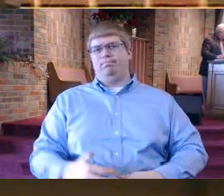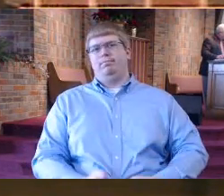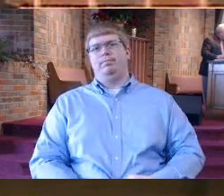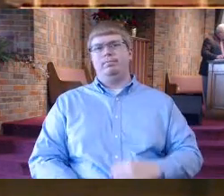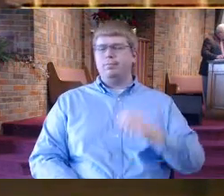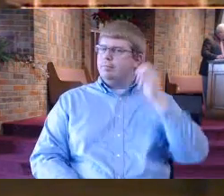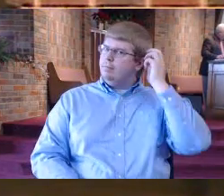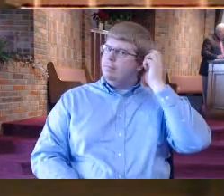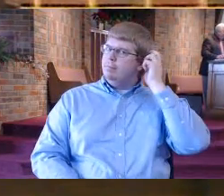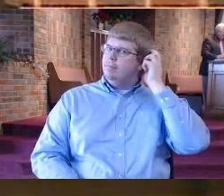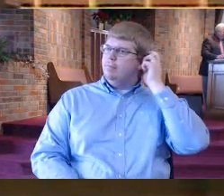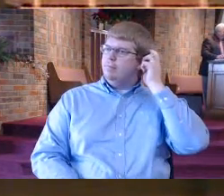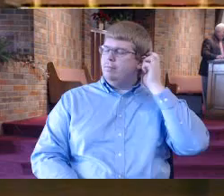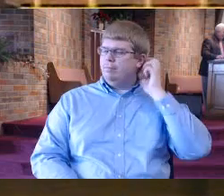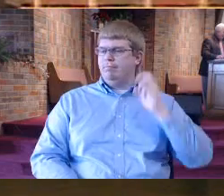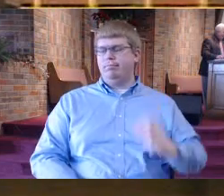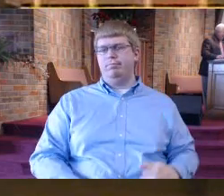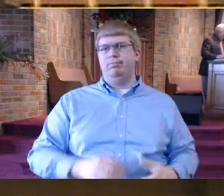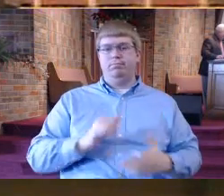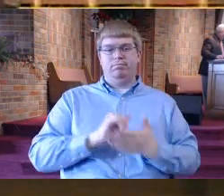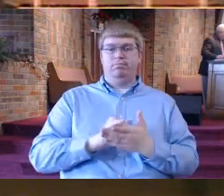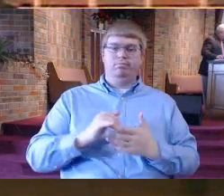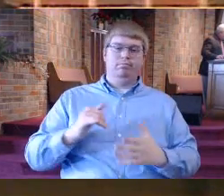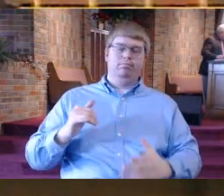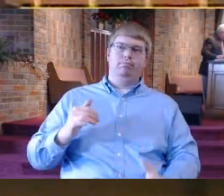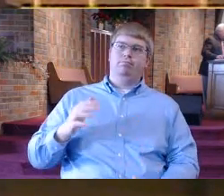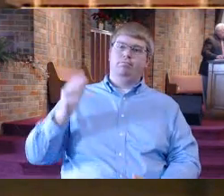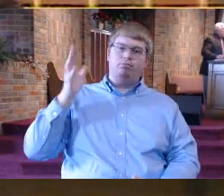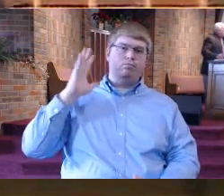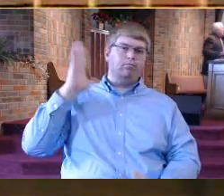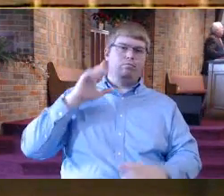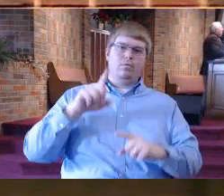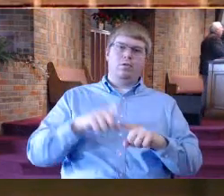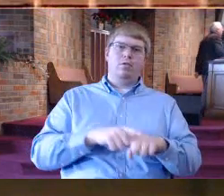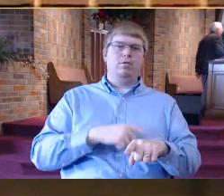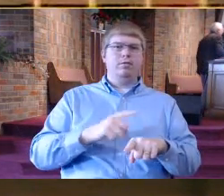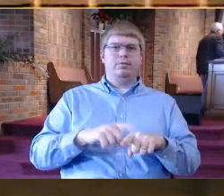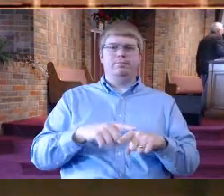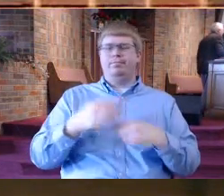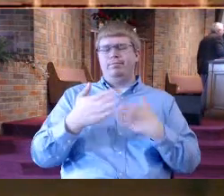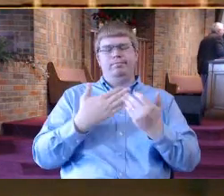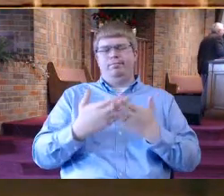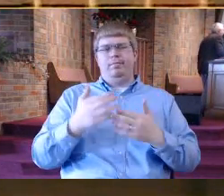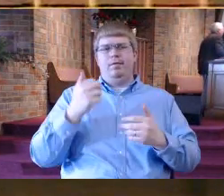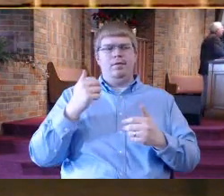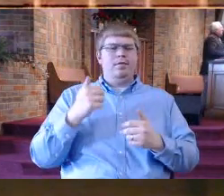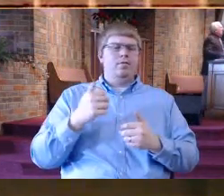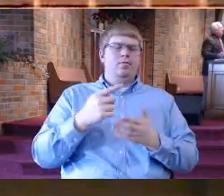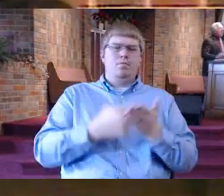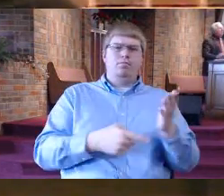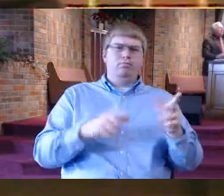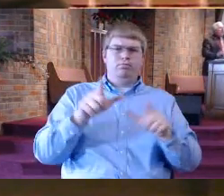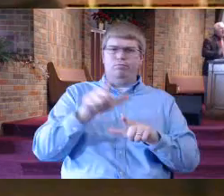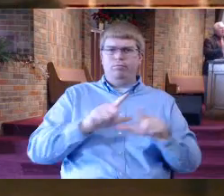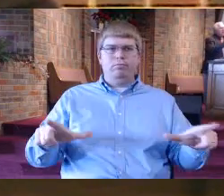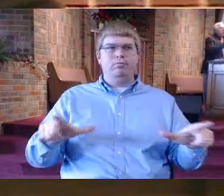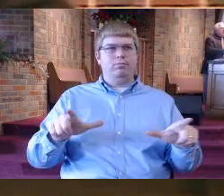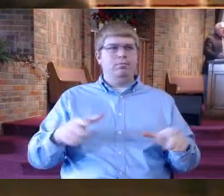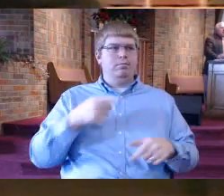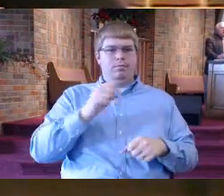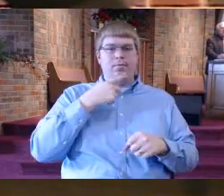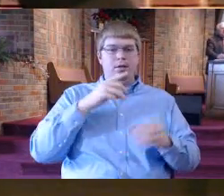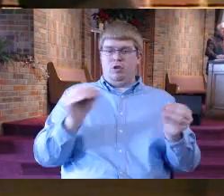And it's been going on. Their speech. It doesn't matter what language you speak. It doesn't matter if you have